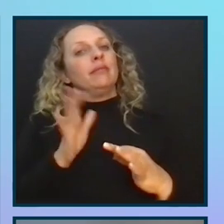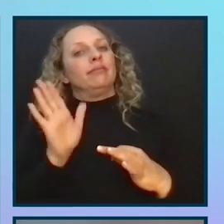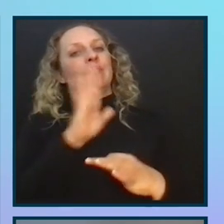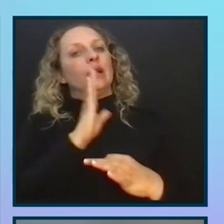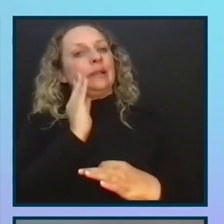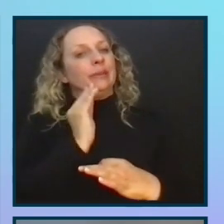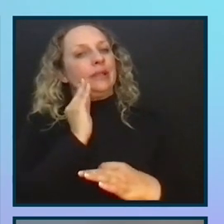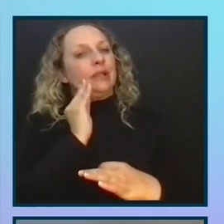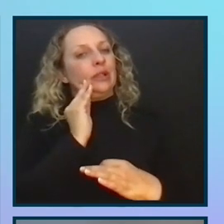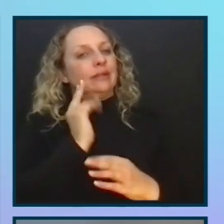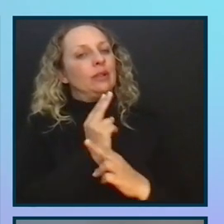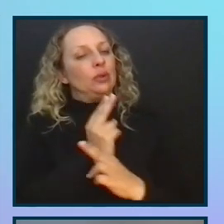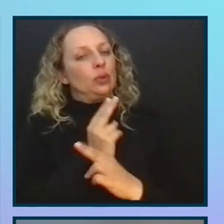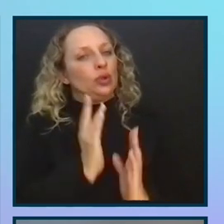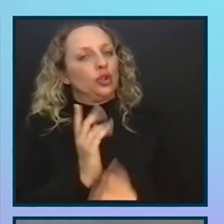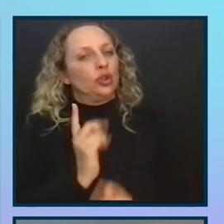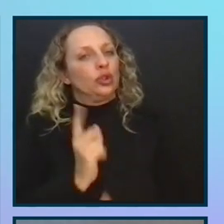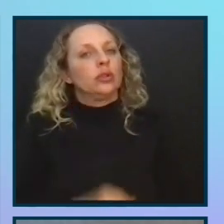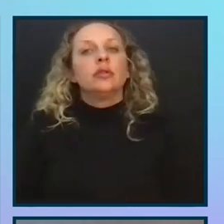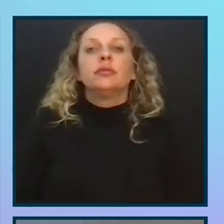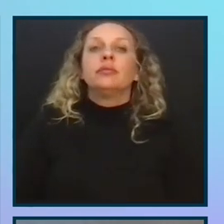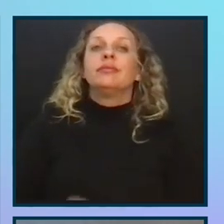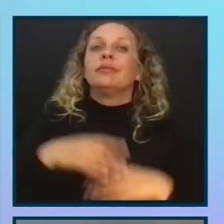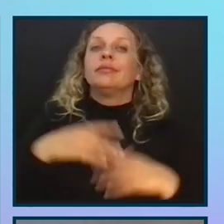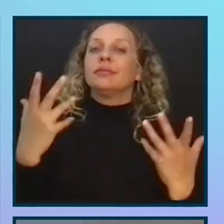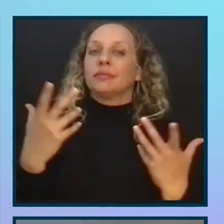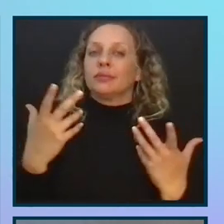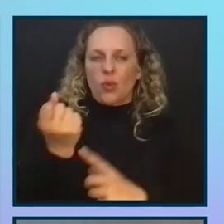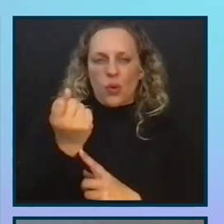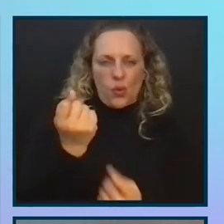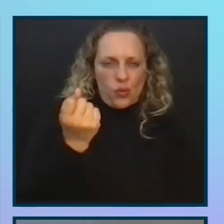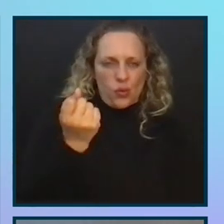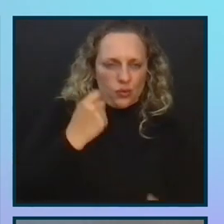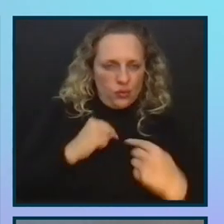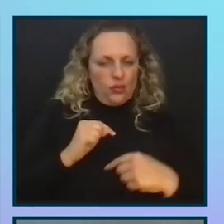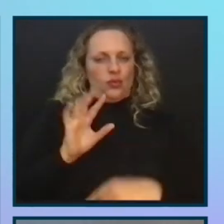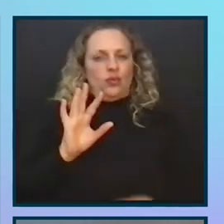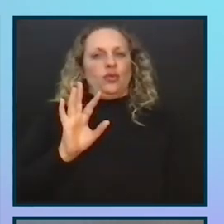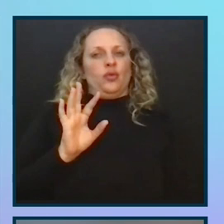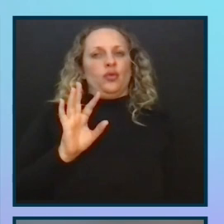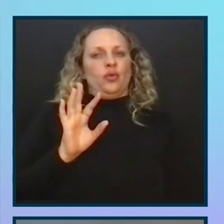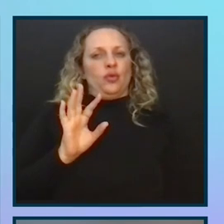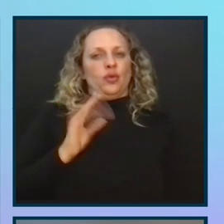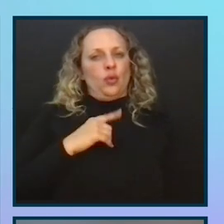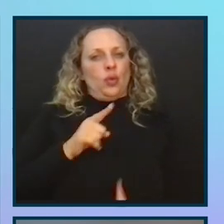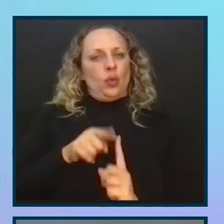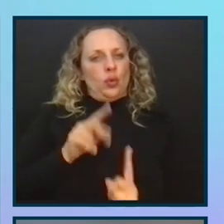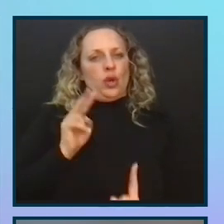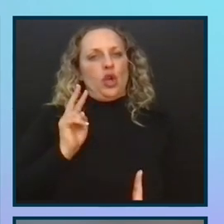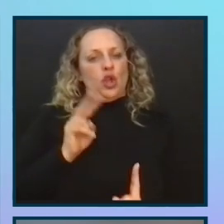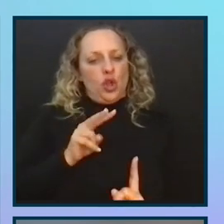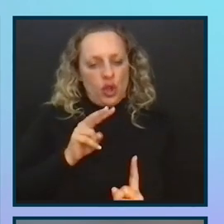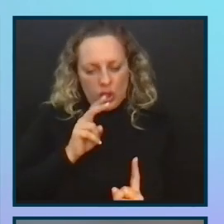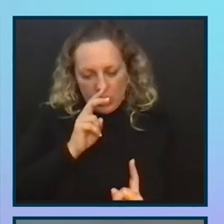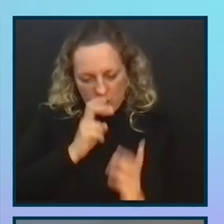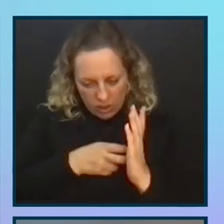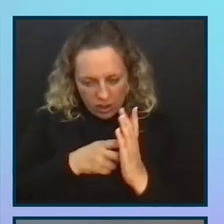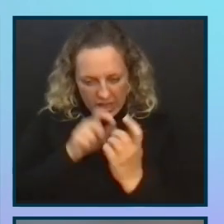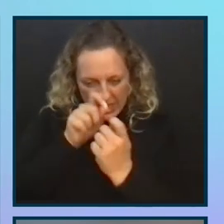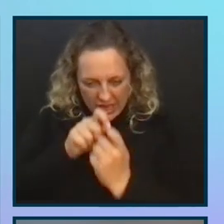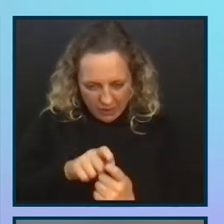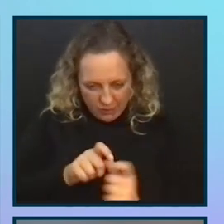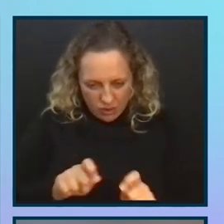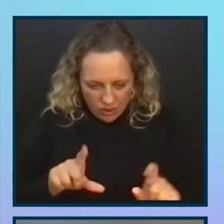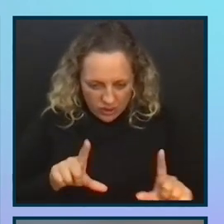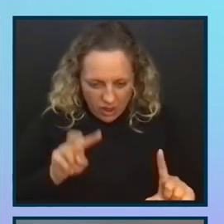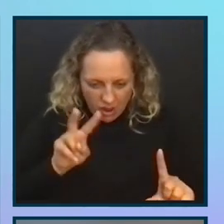experience. So let's hold on a minute. When we take a closer look at the elements displayed on the